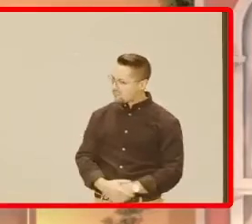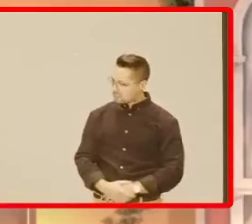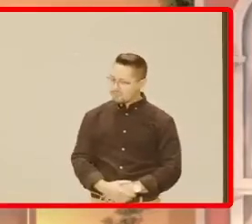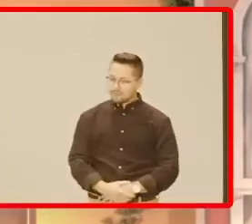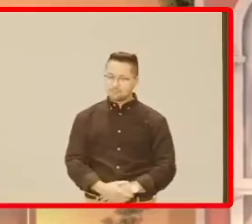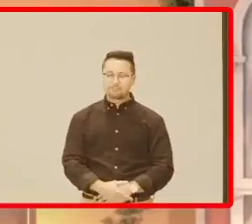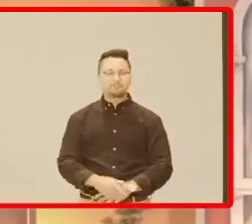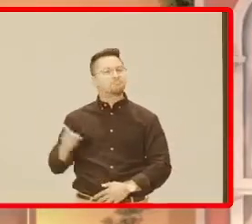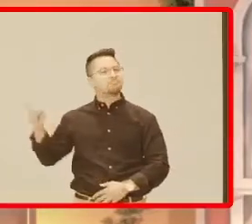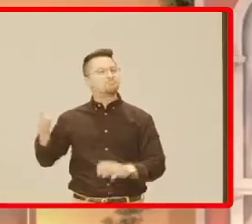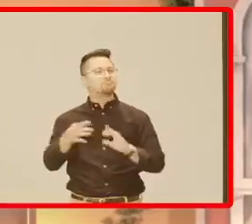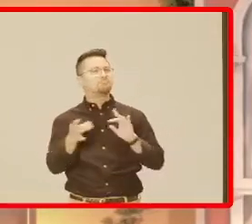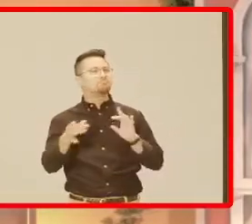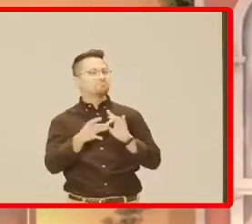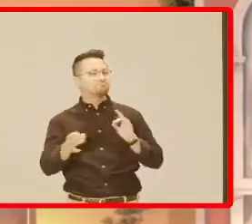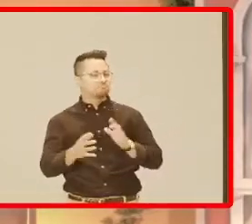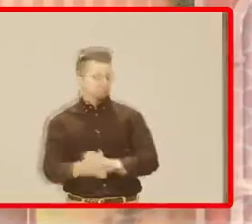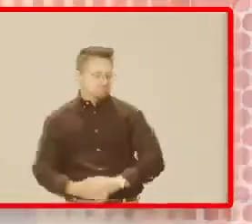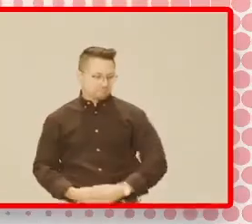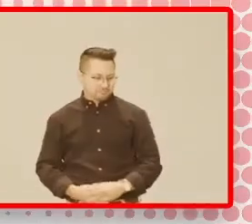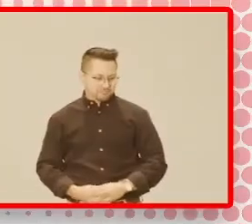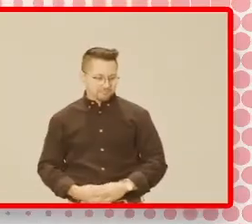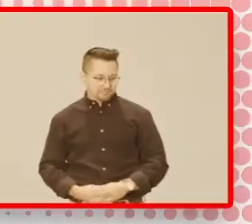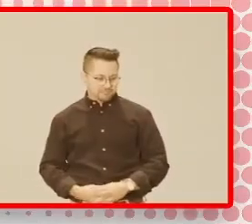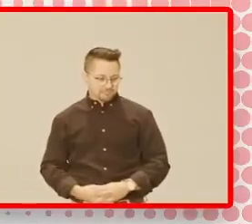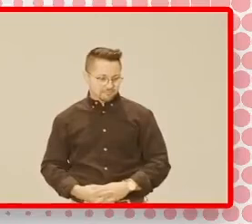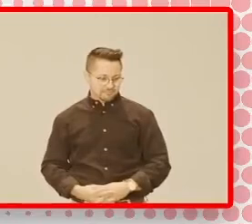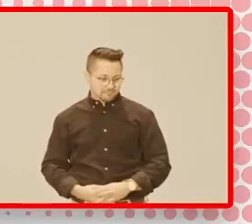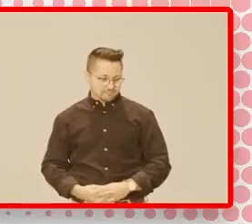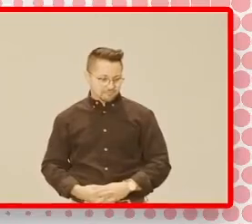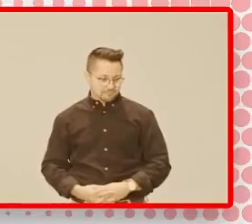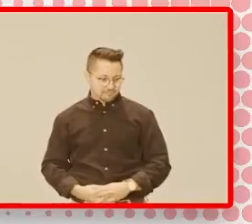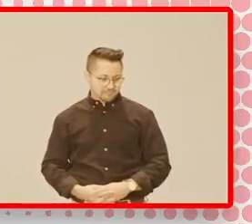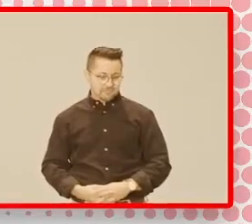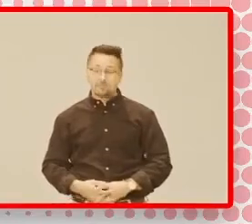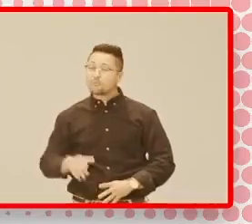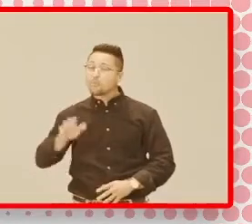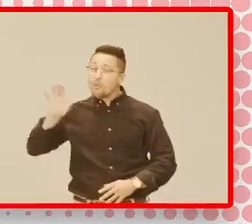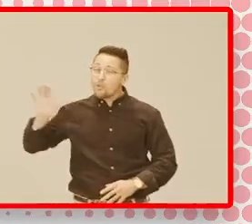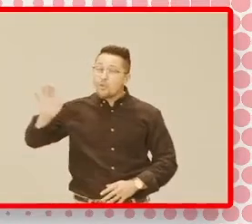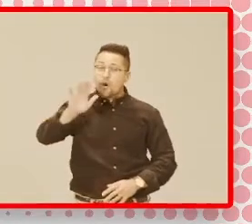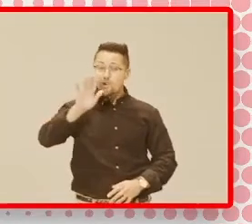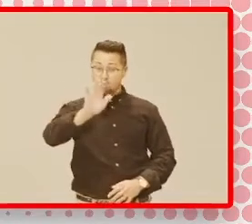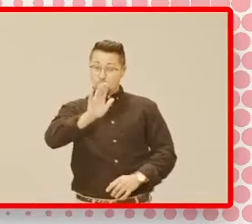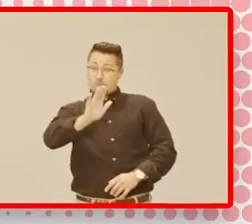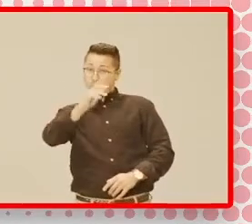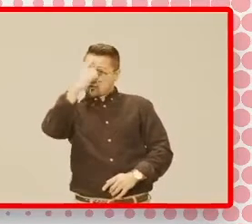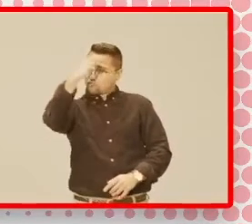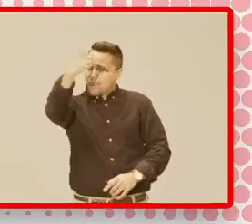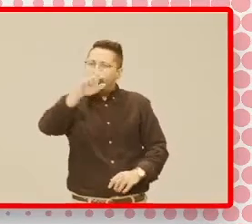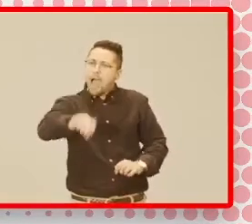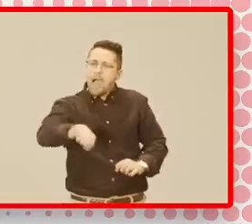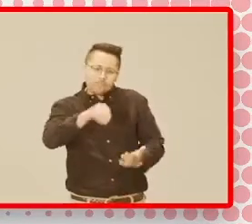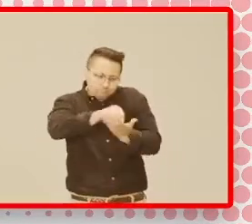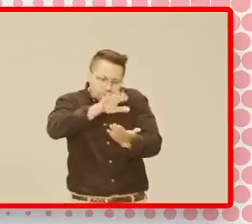My dad said, you gotta write down your dreams.